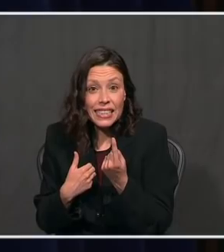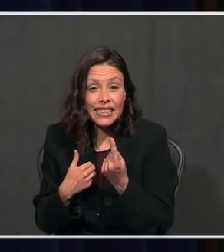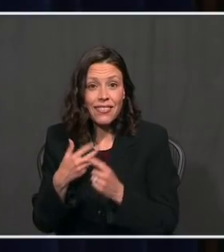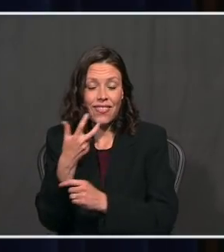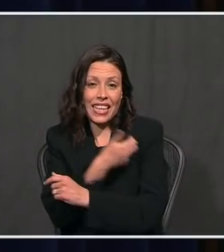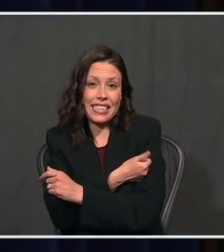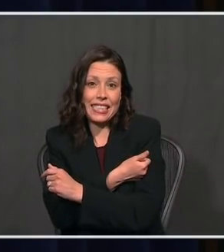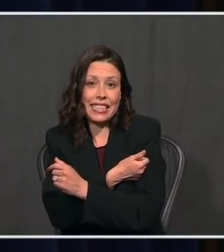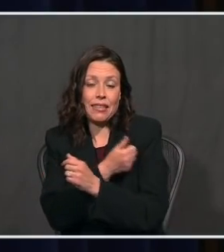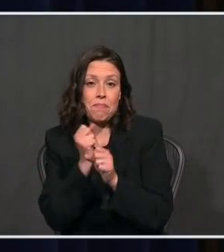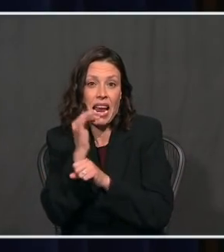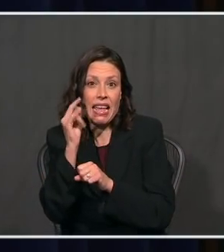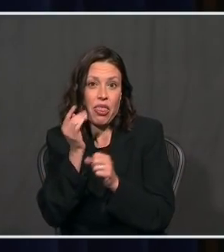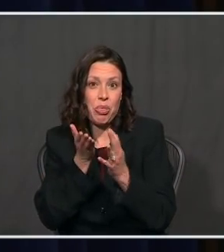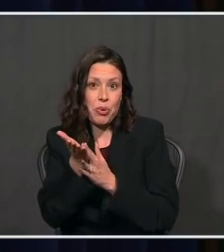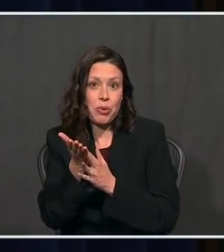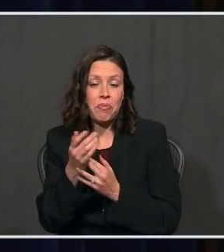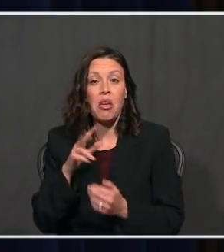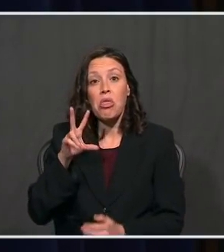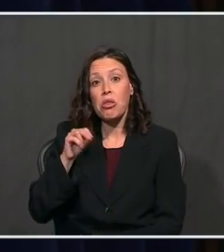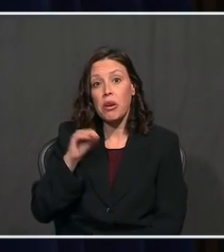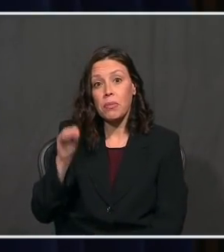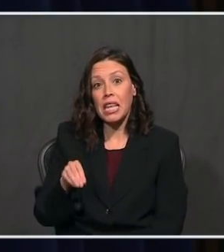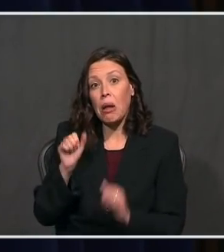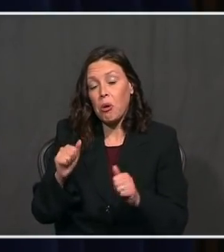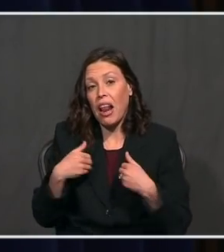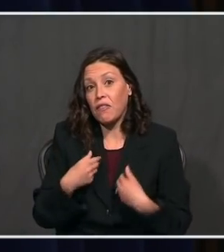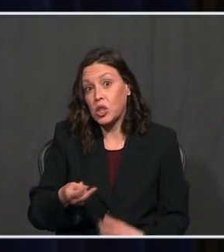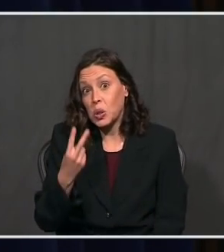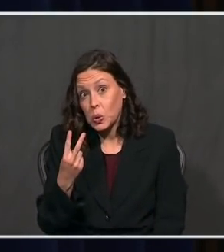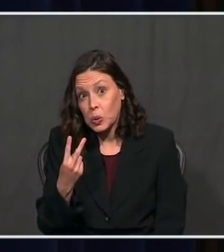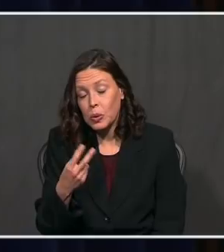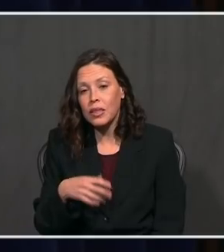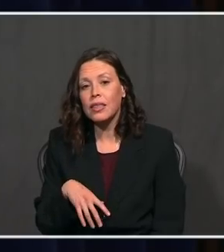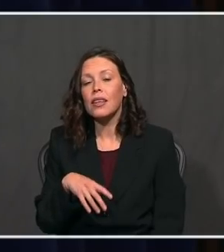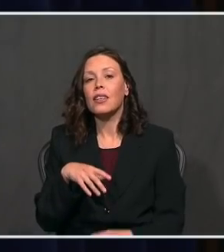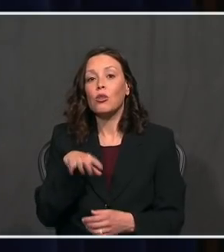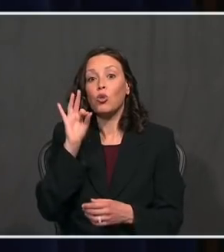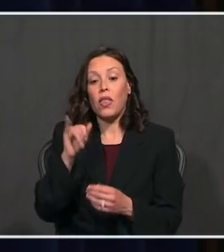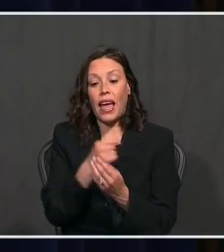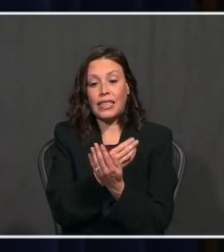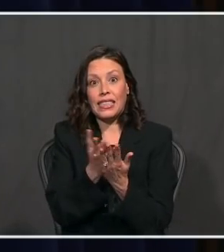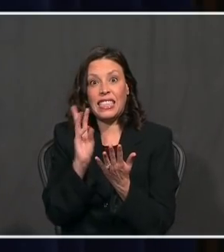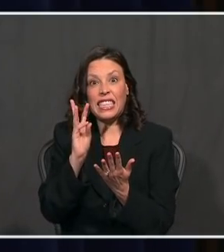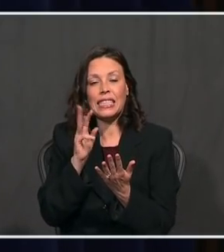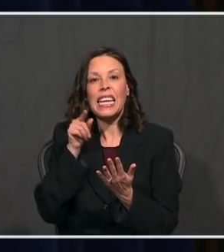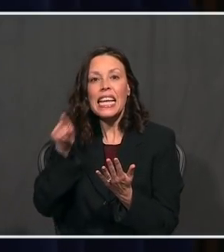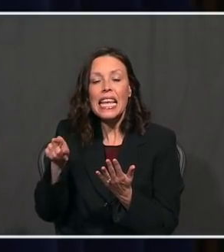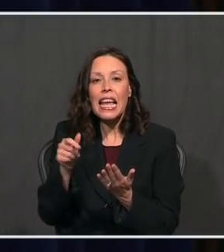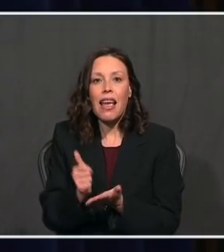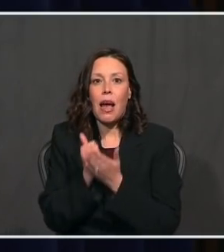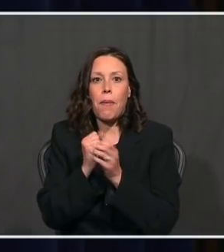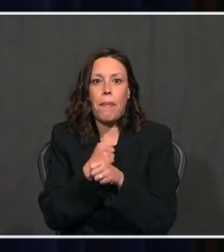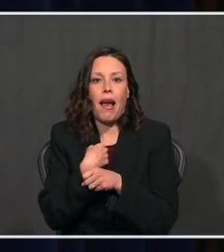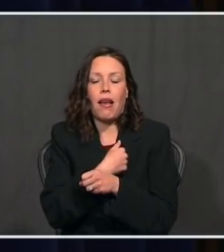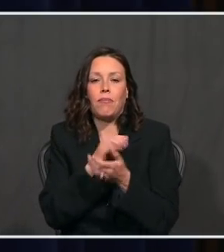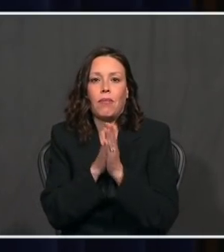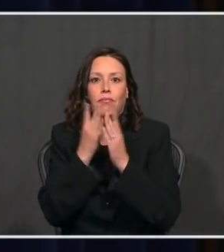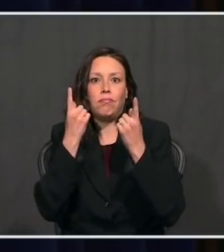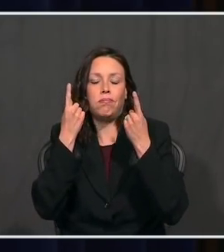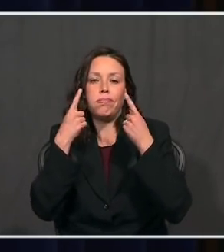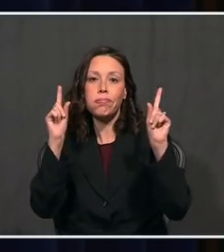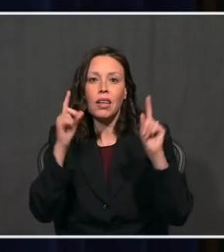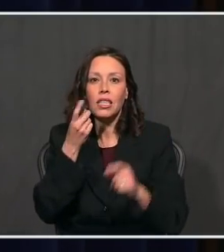of those, about 30% probability we'd have two. So choosing that slate was so vital to our success today, and